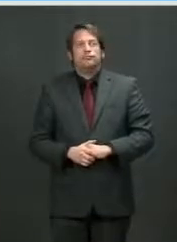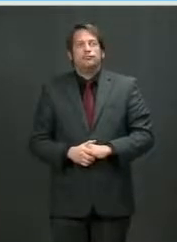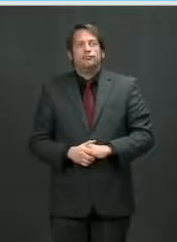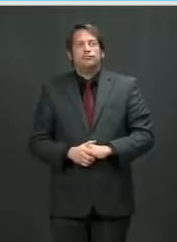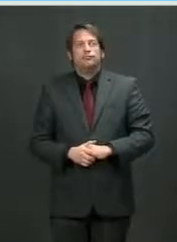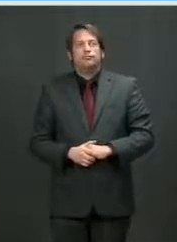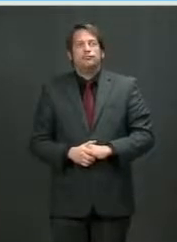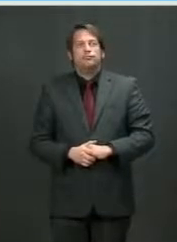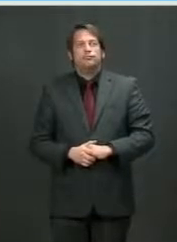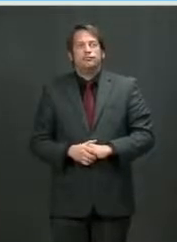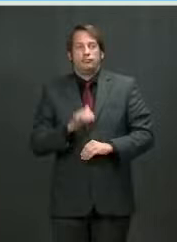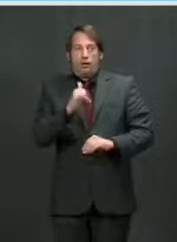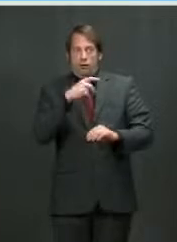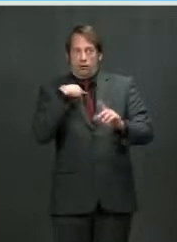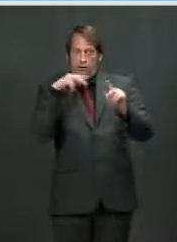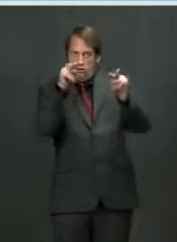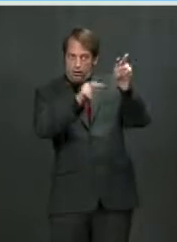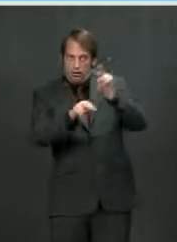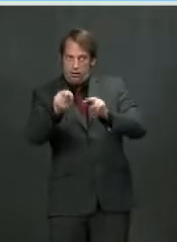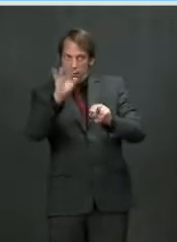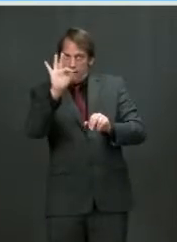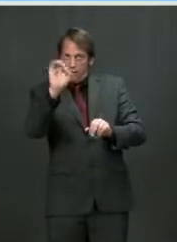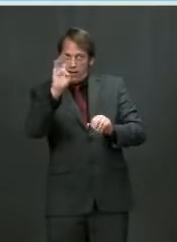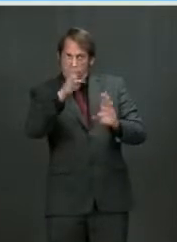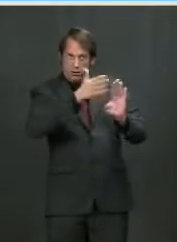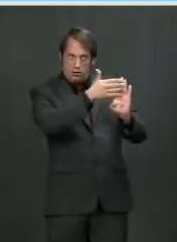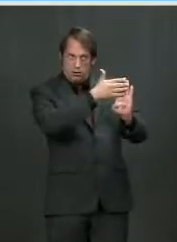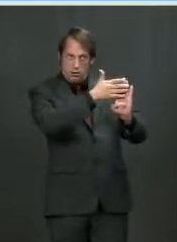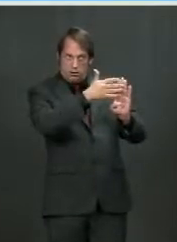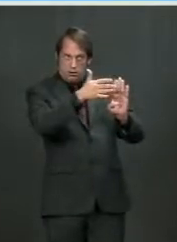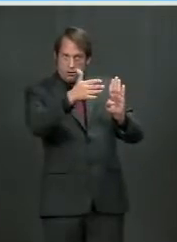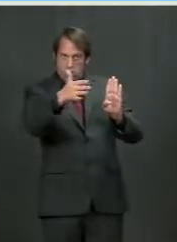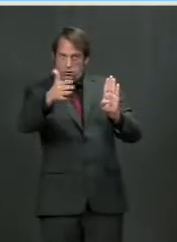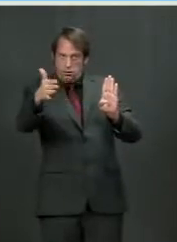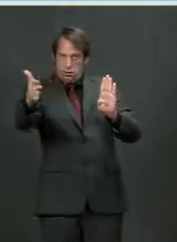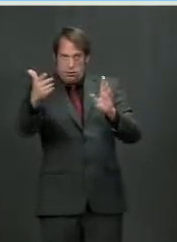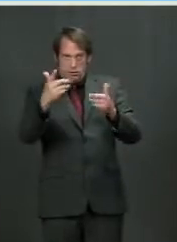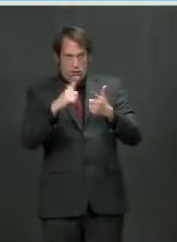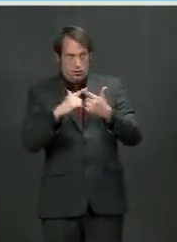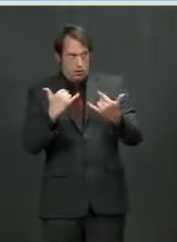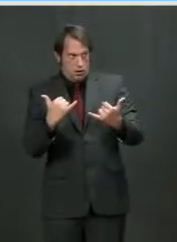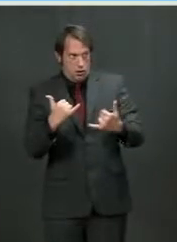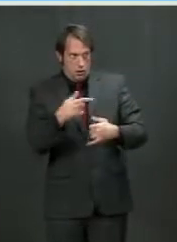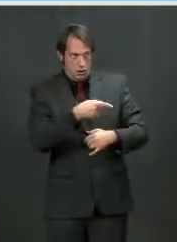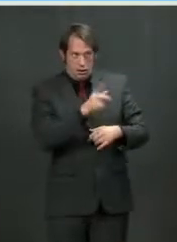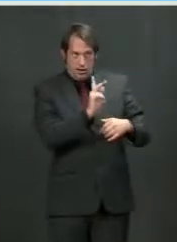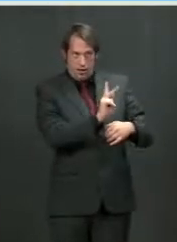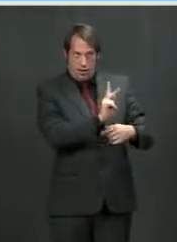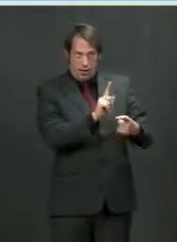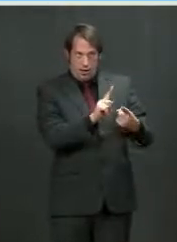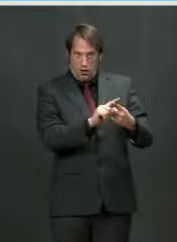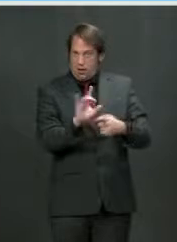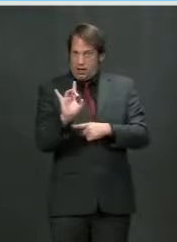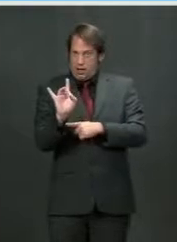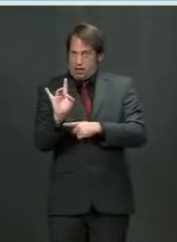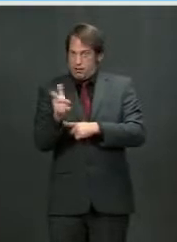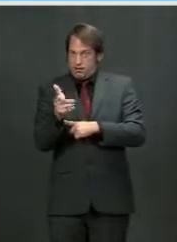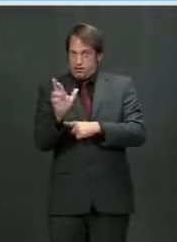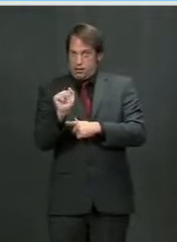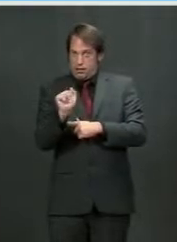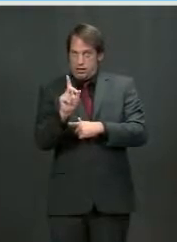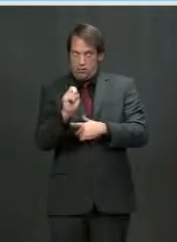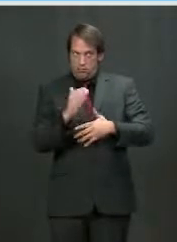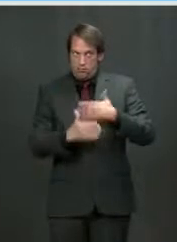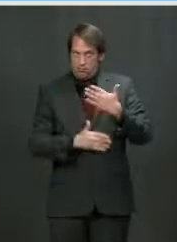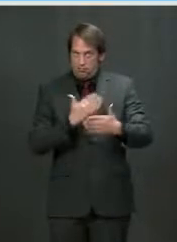the President's goal to have K through 8th grade schools open 5 days a week. And in the final piece